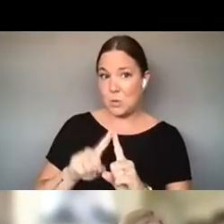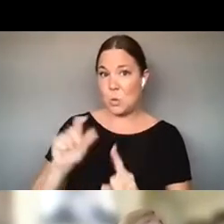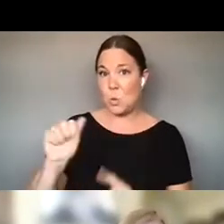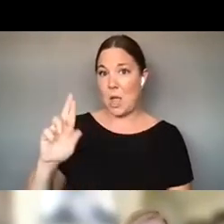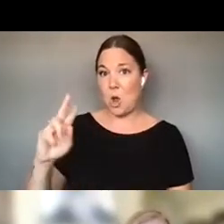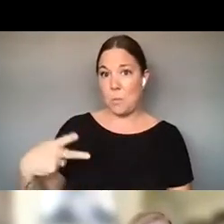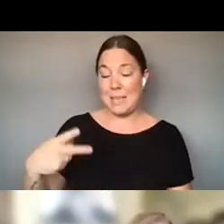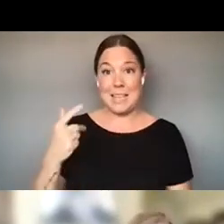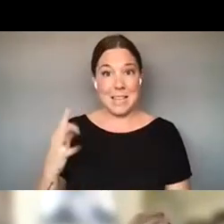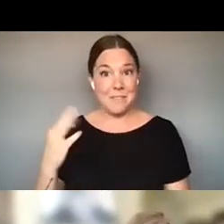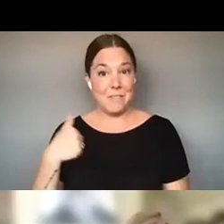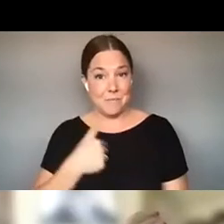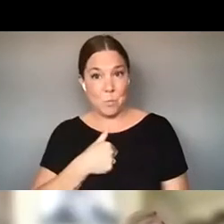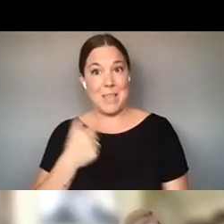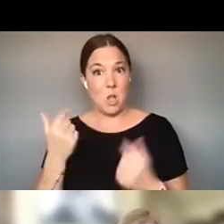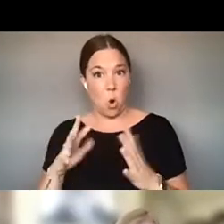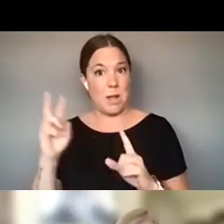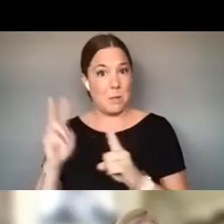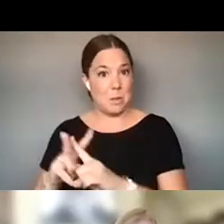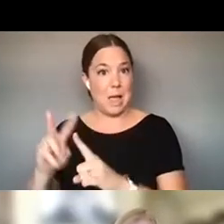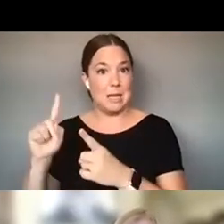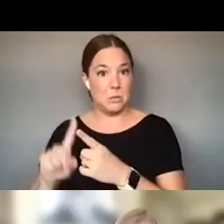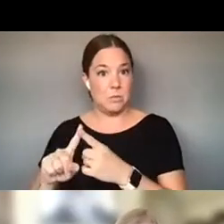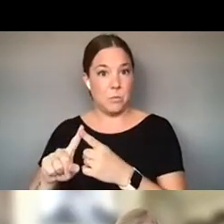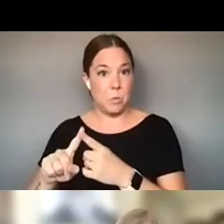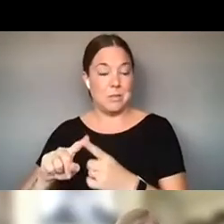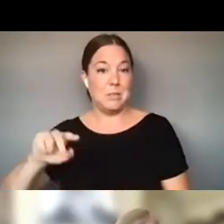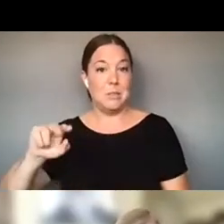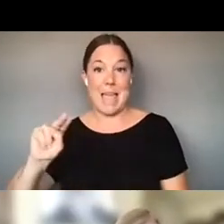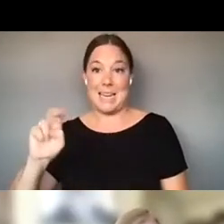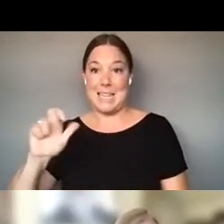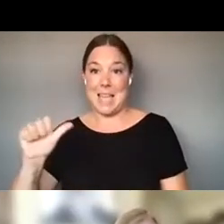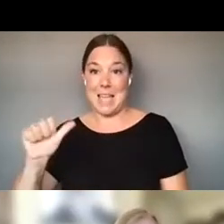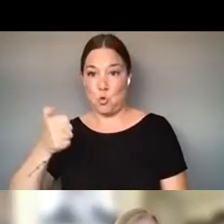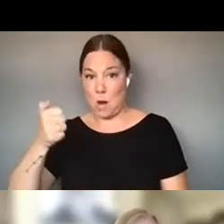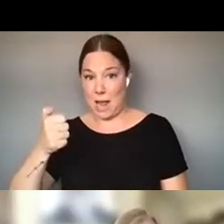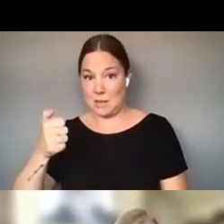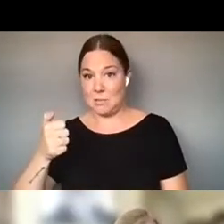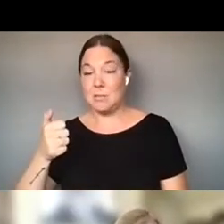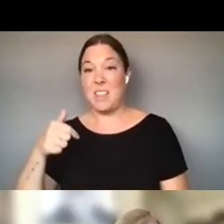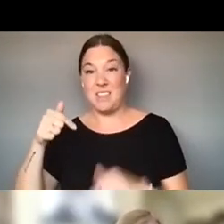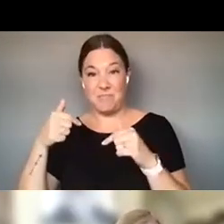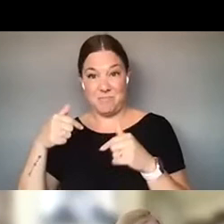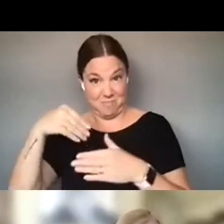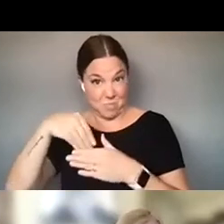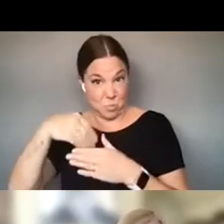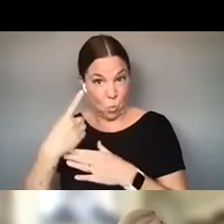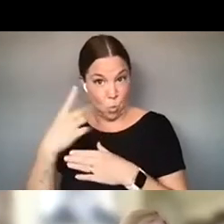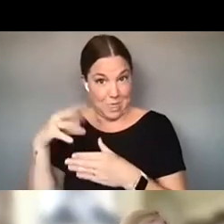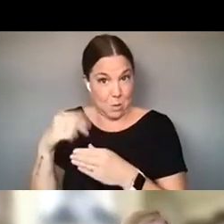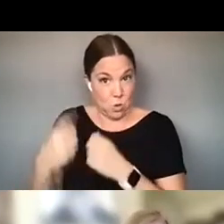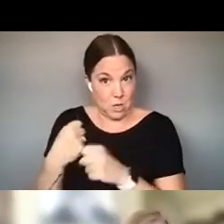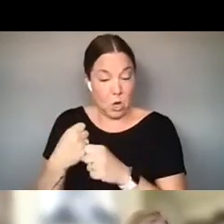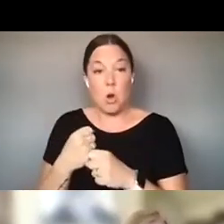if I have already applied for another NEA grant this year or other federal relief